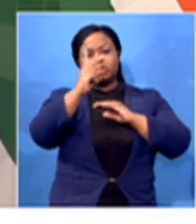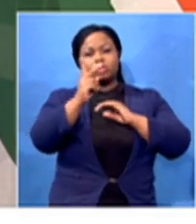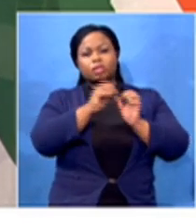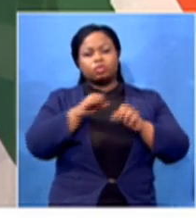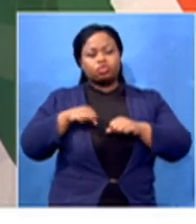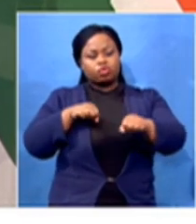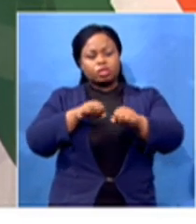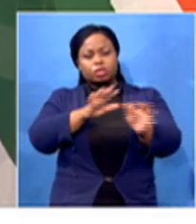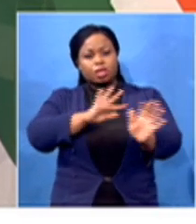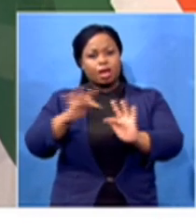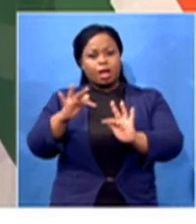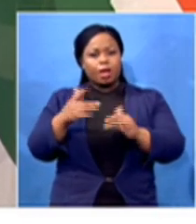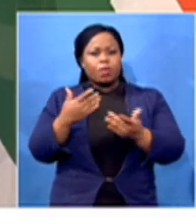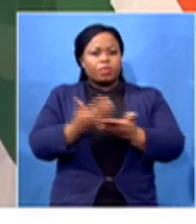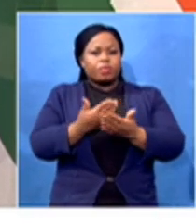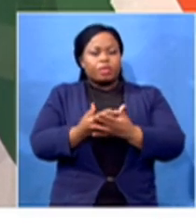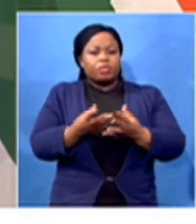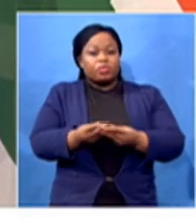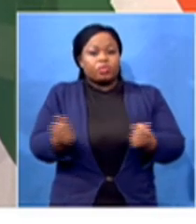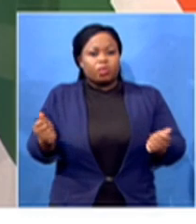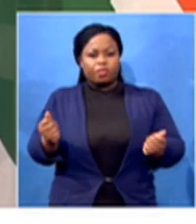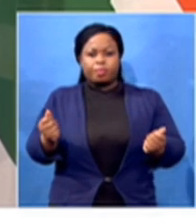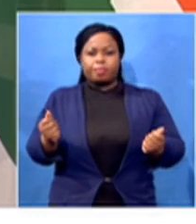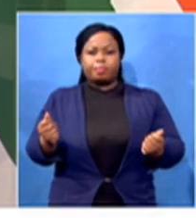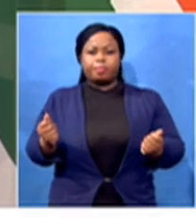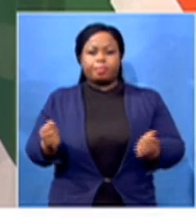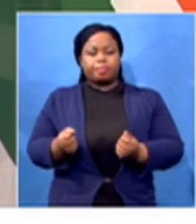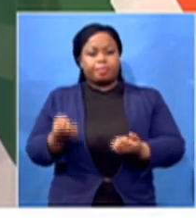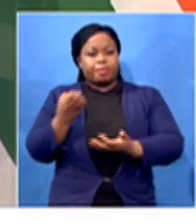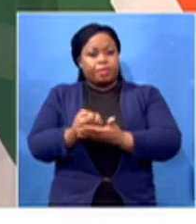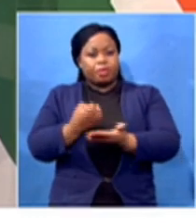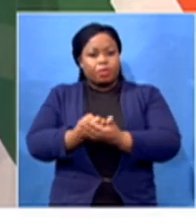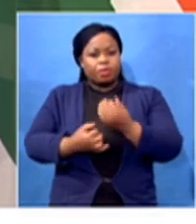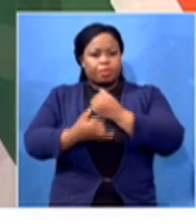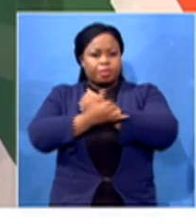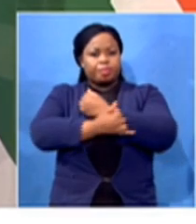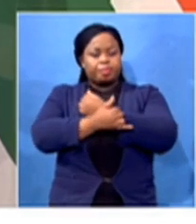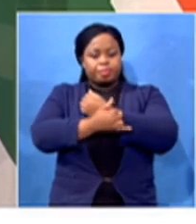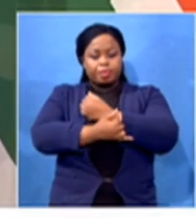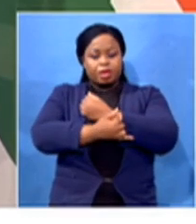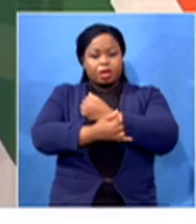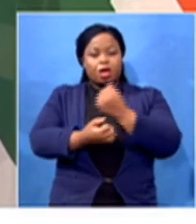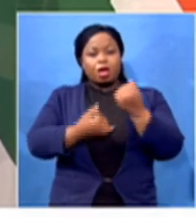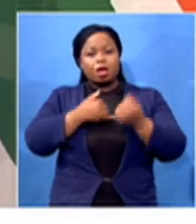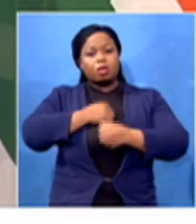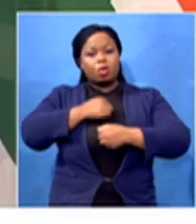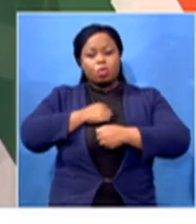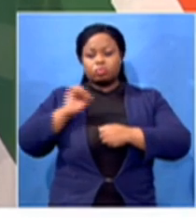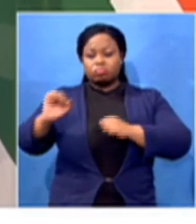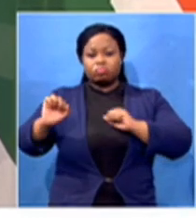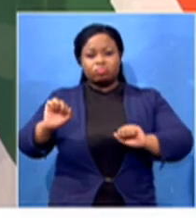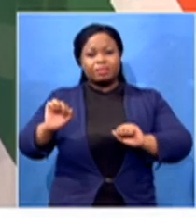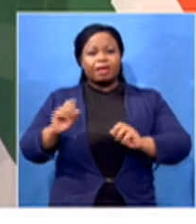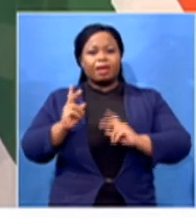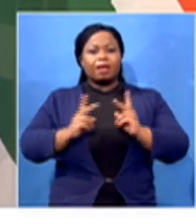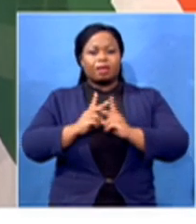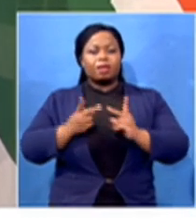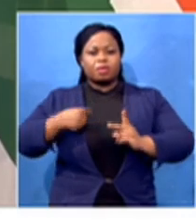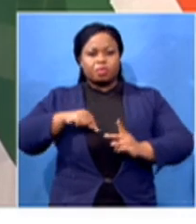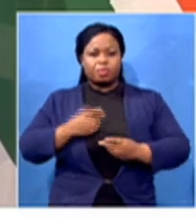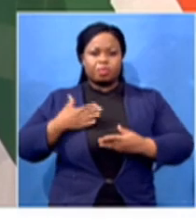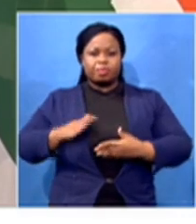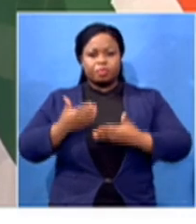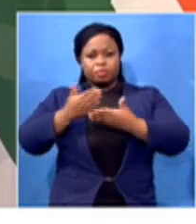address our badly affected economies. And in our case, which we want to share with